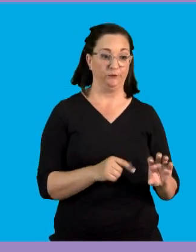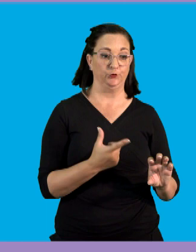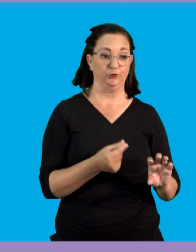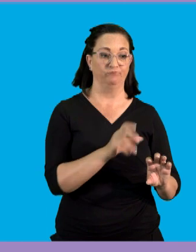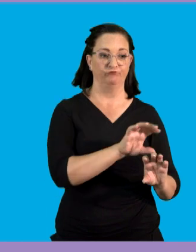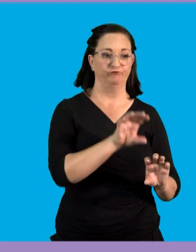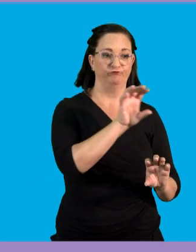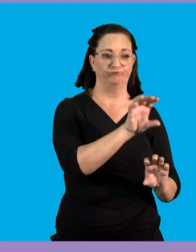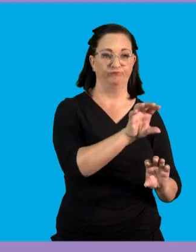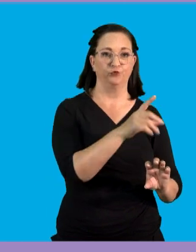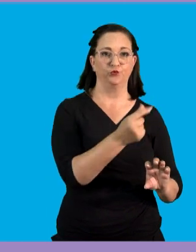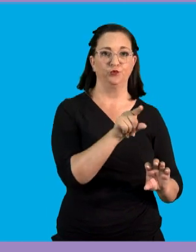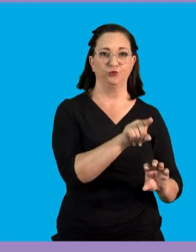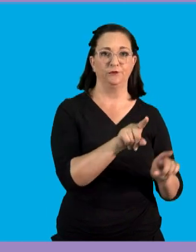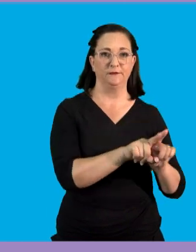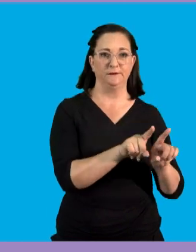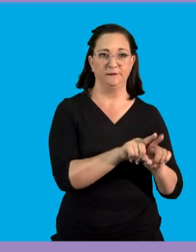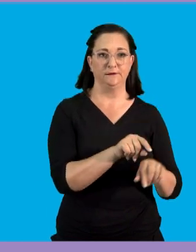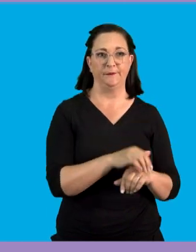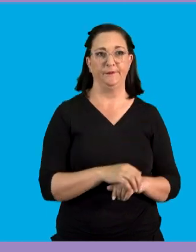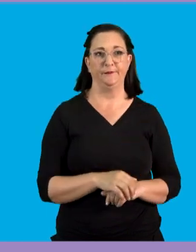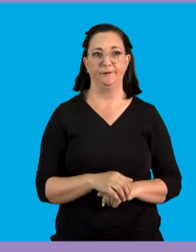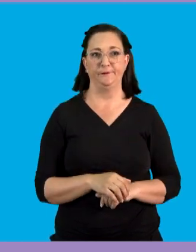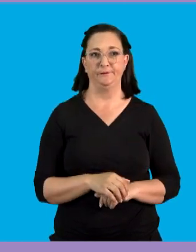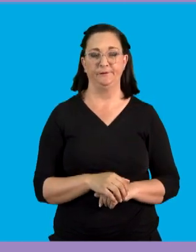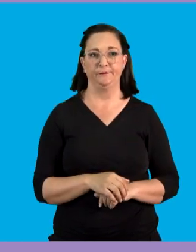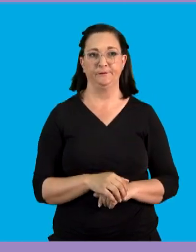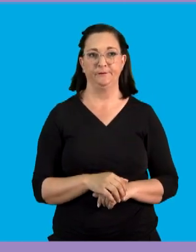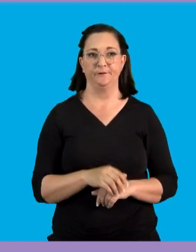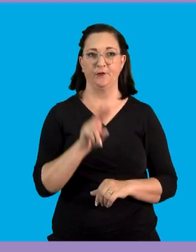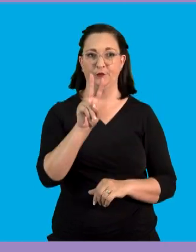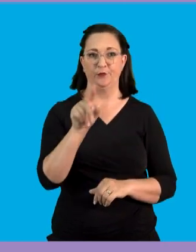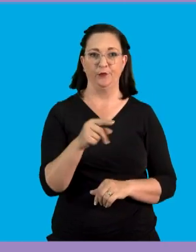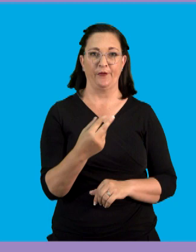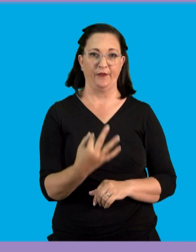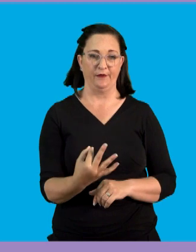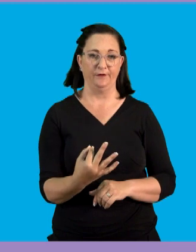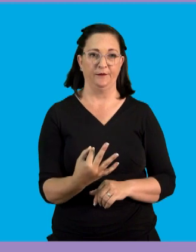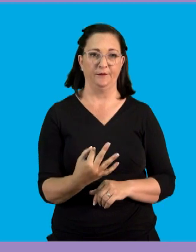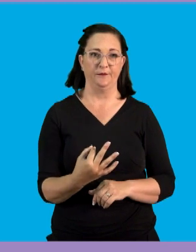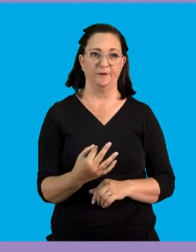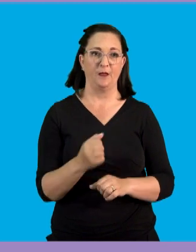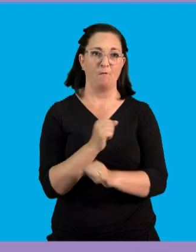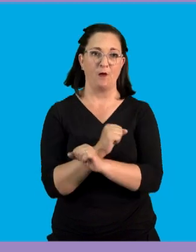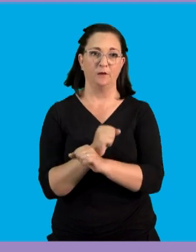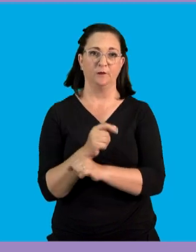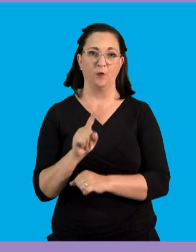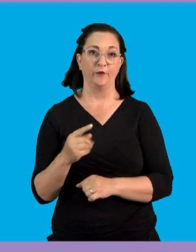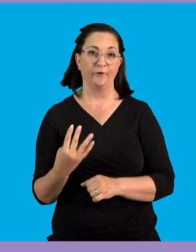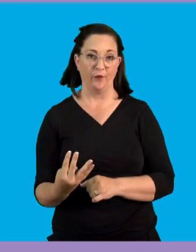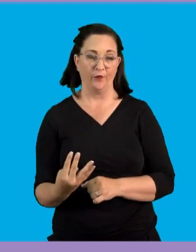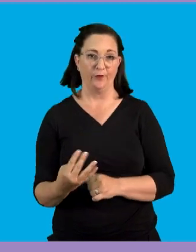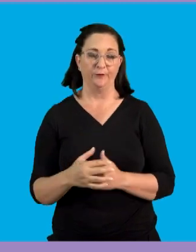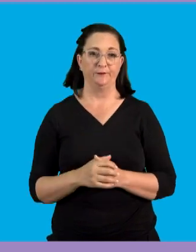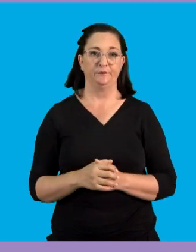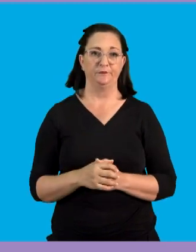we're going to multiply by 3 in the denominator, we are going to do the same thing for the numerator. Again, with the 2/3, we are going